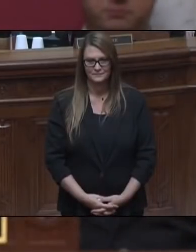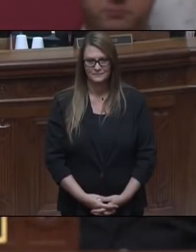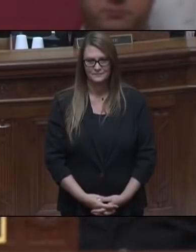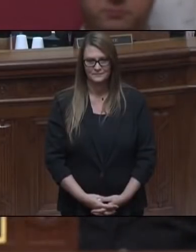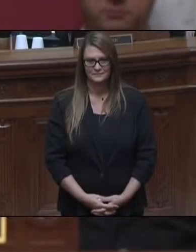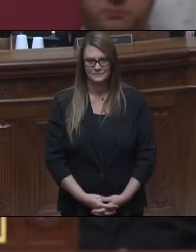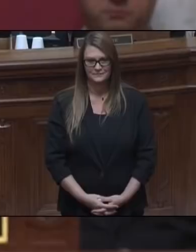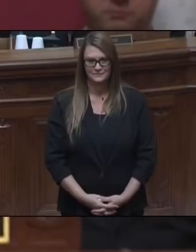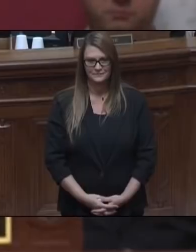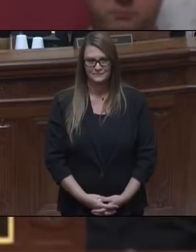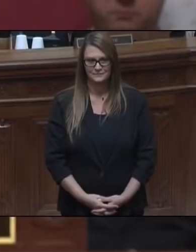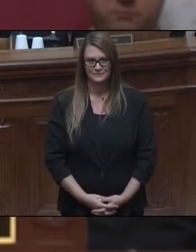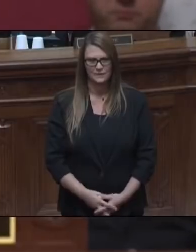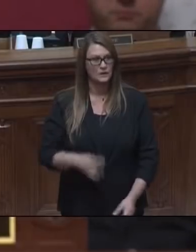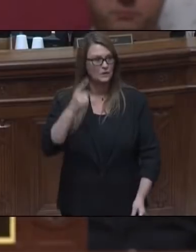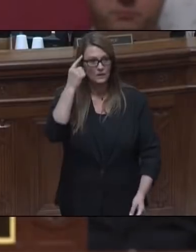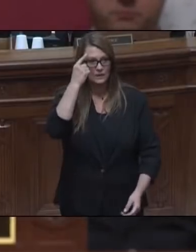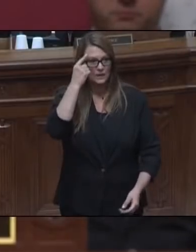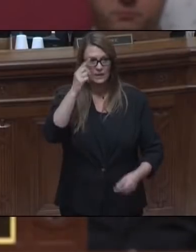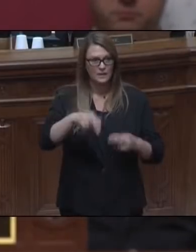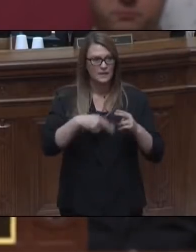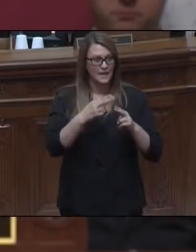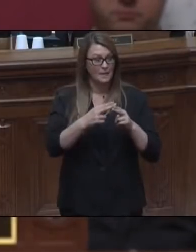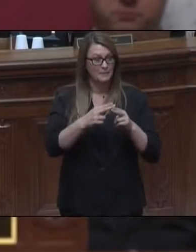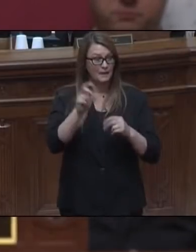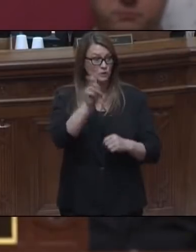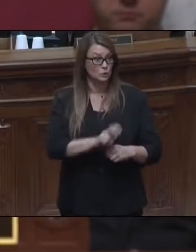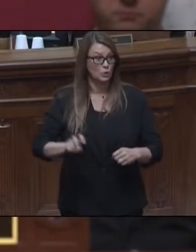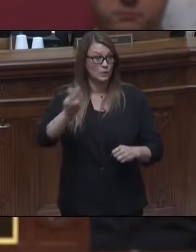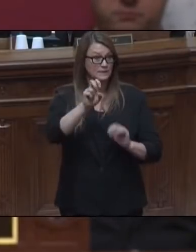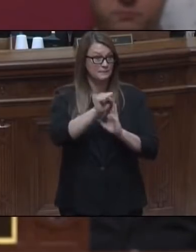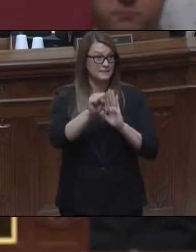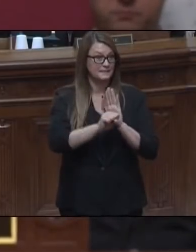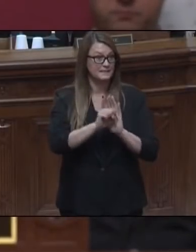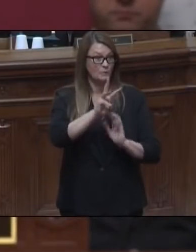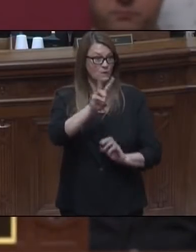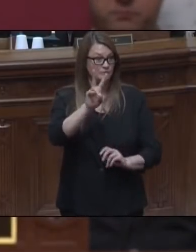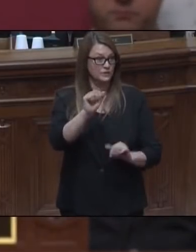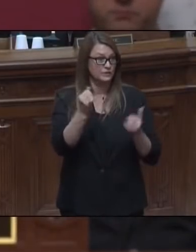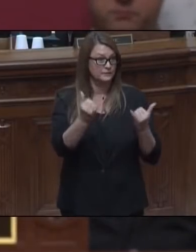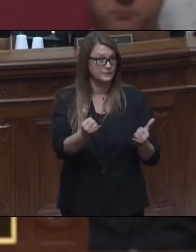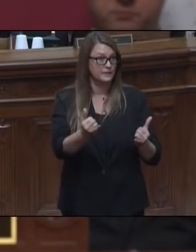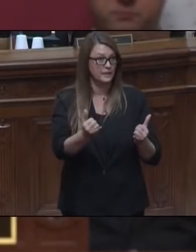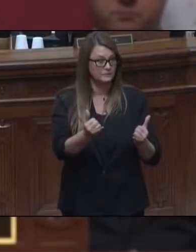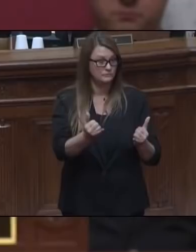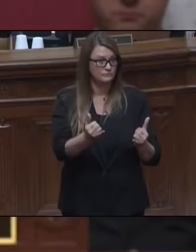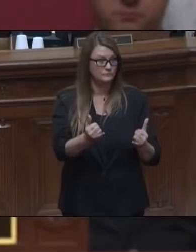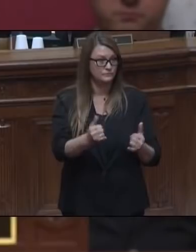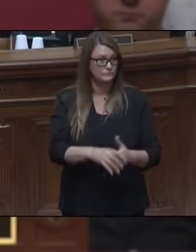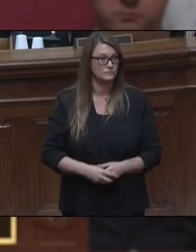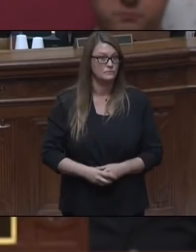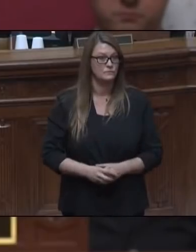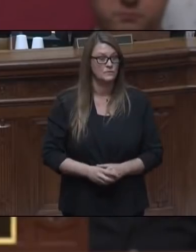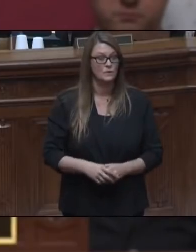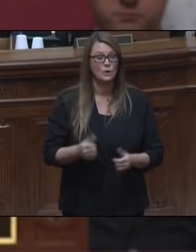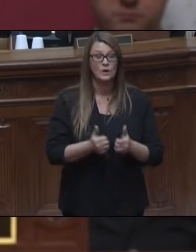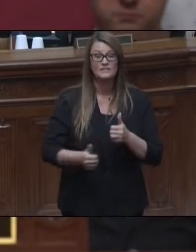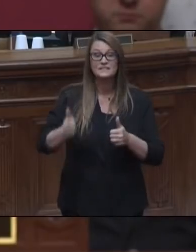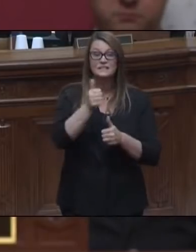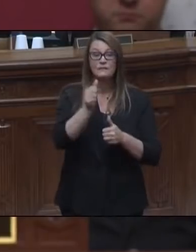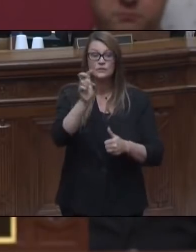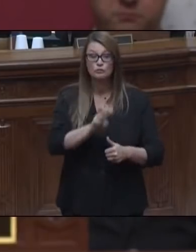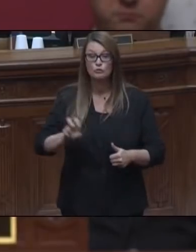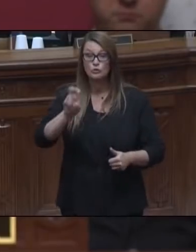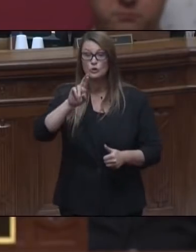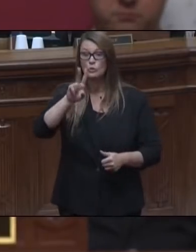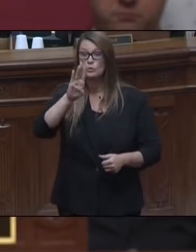Think about what tourism is doing in the state of West Virginia today. You know, we have a Secretary of Tourism,